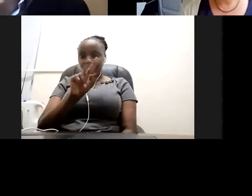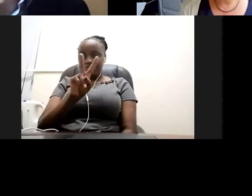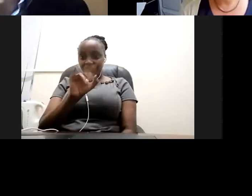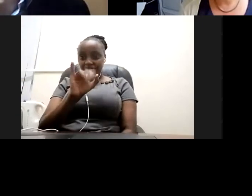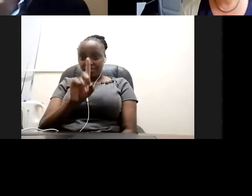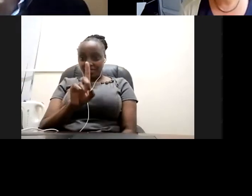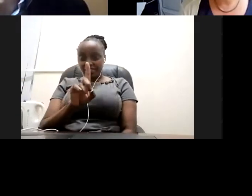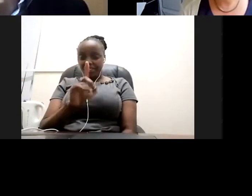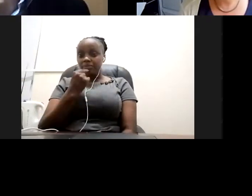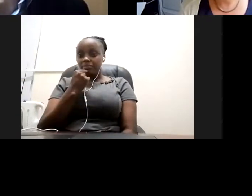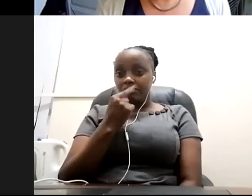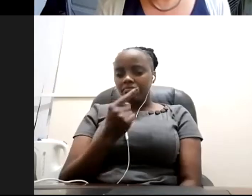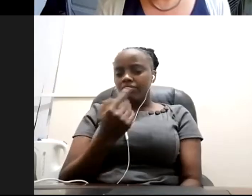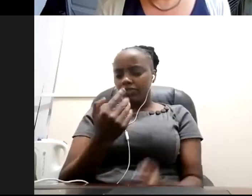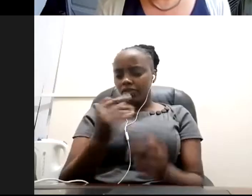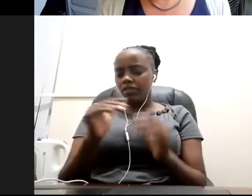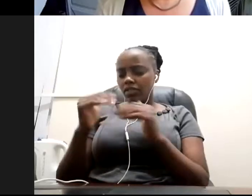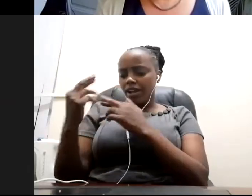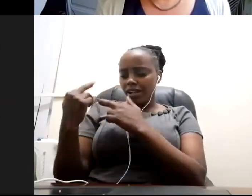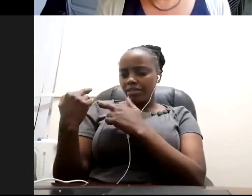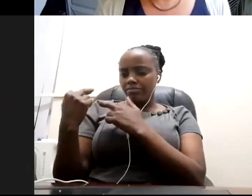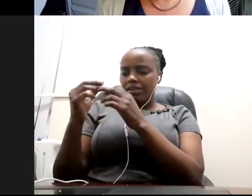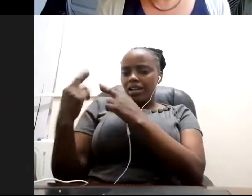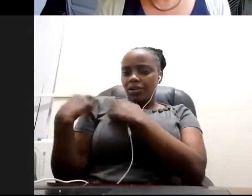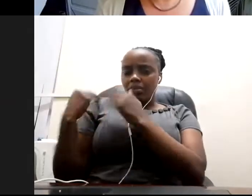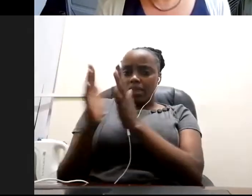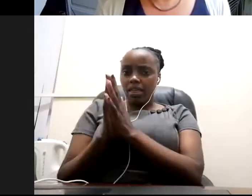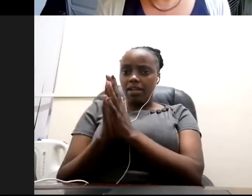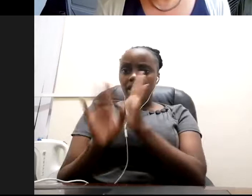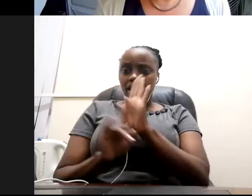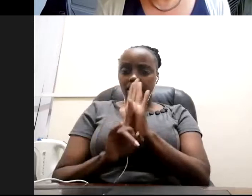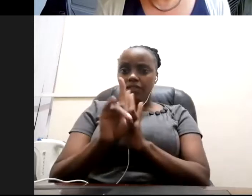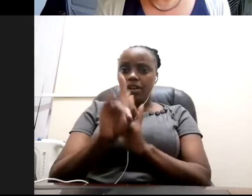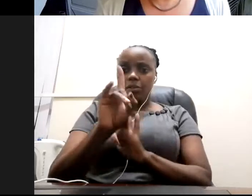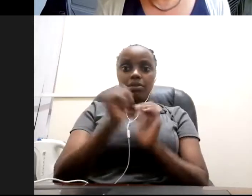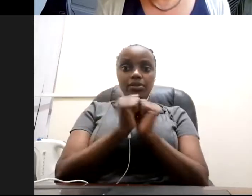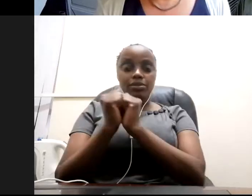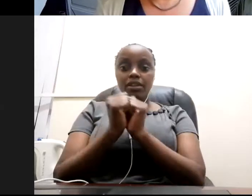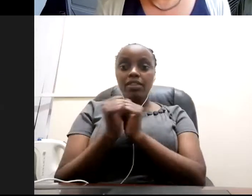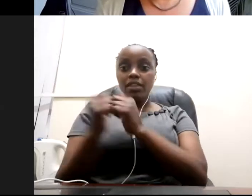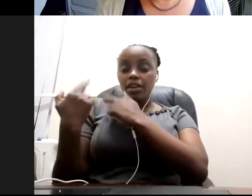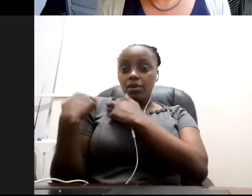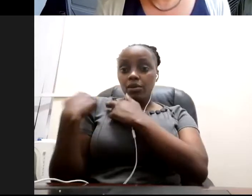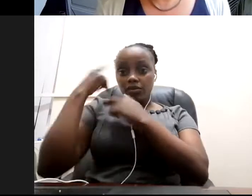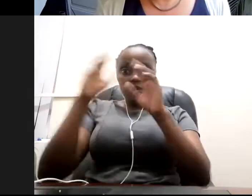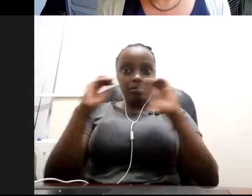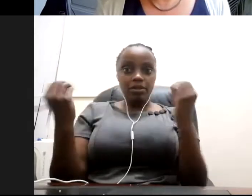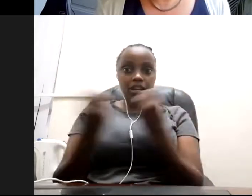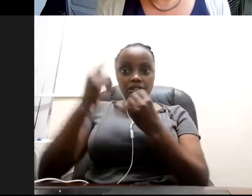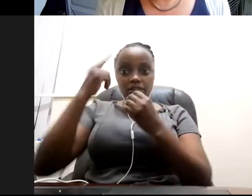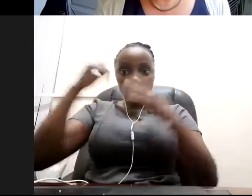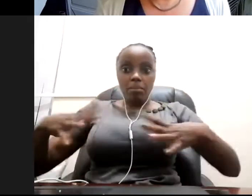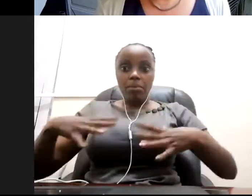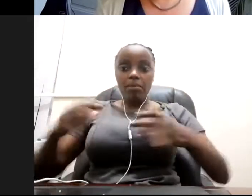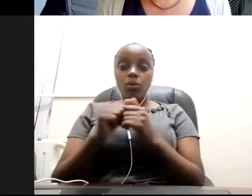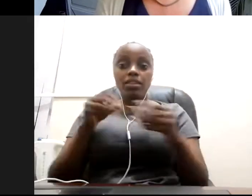mutual accountability and co-development. I think the role of organization of persons with disabilities